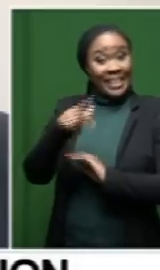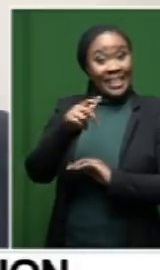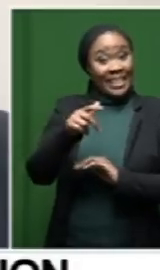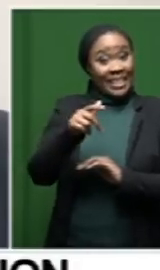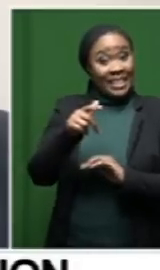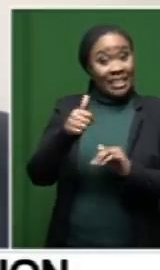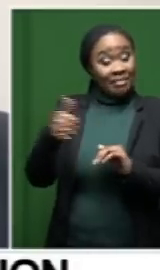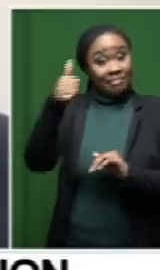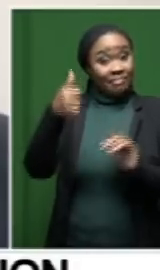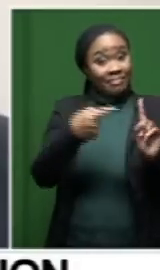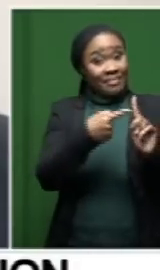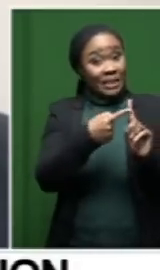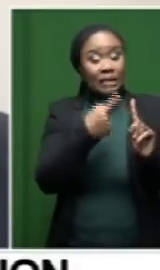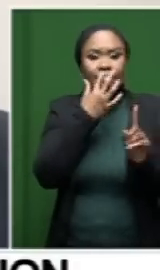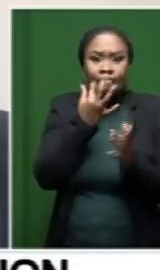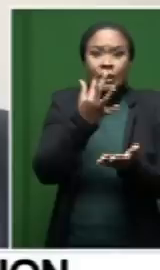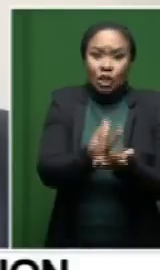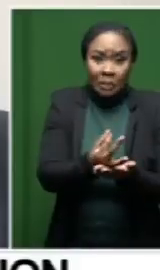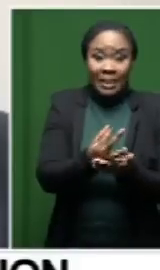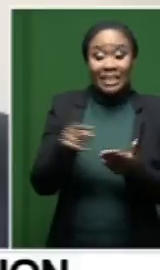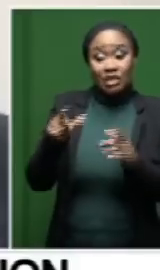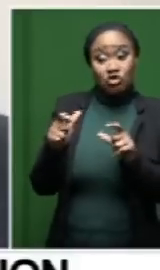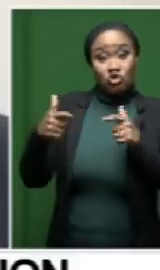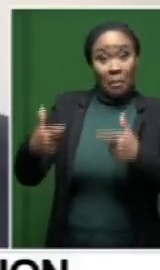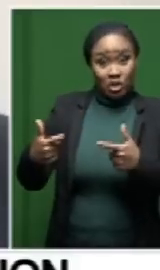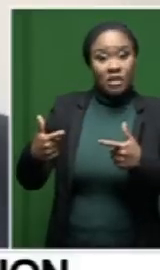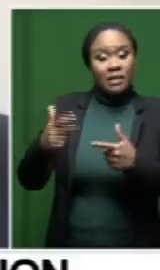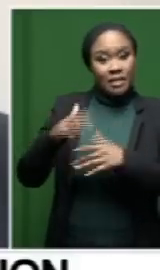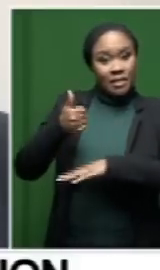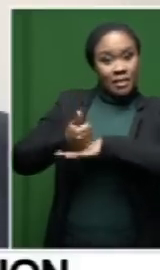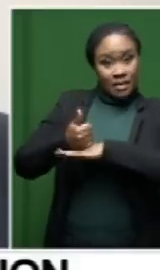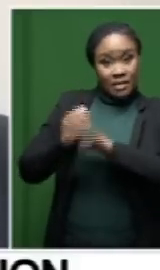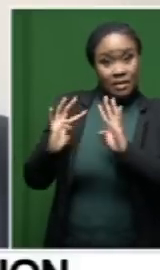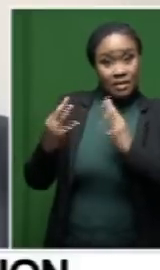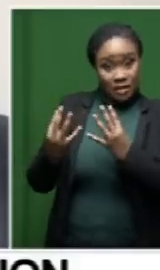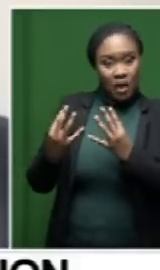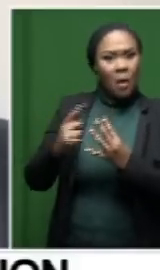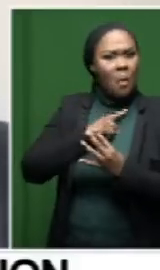remedial action, recommended that a commission be established following allegations of state capture.